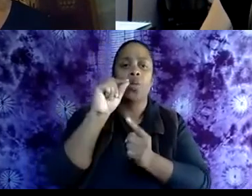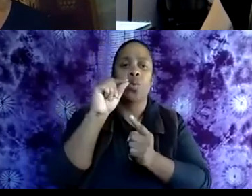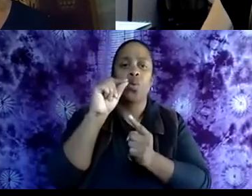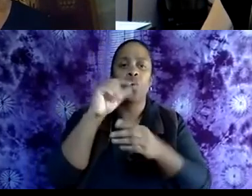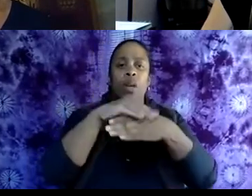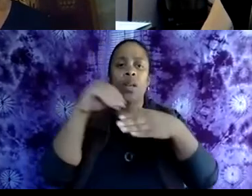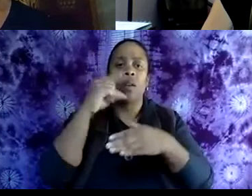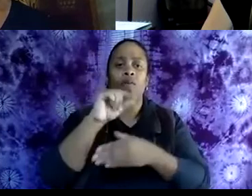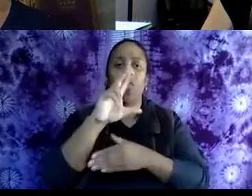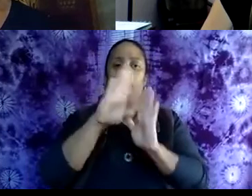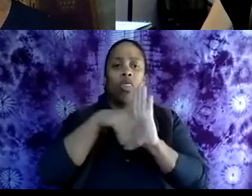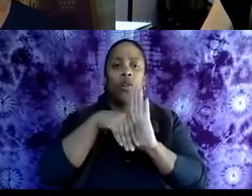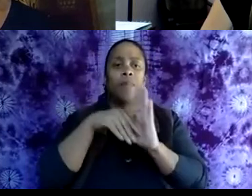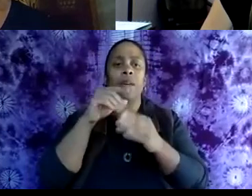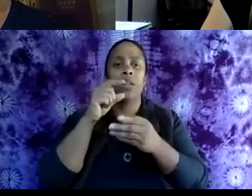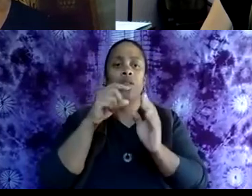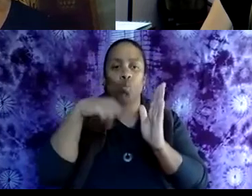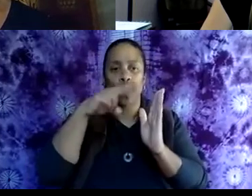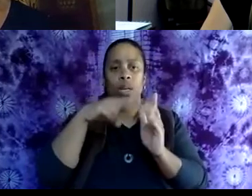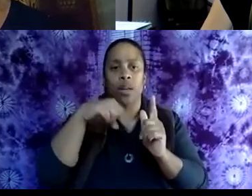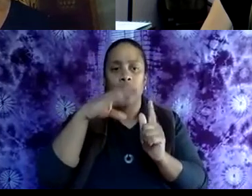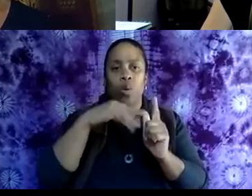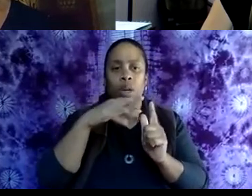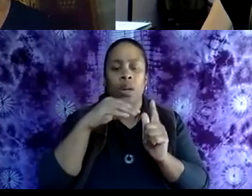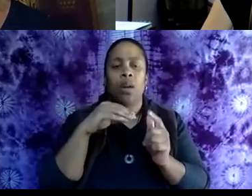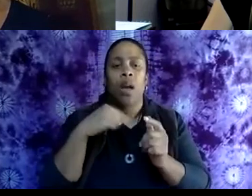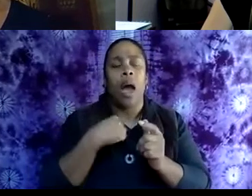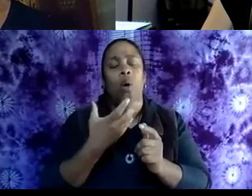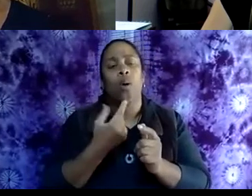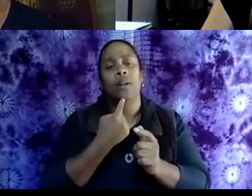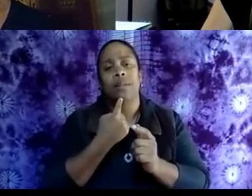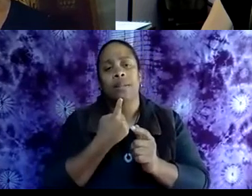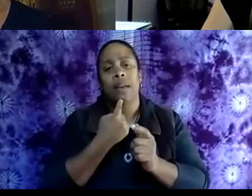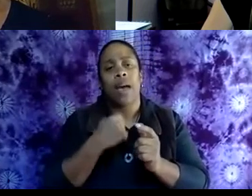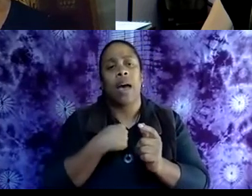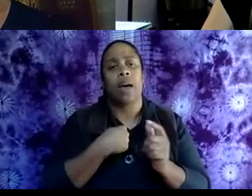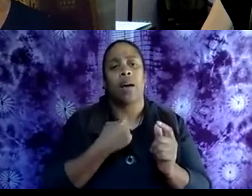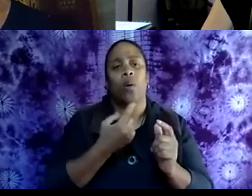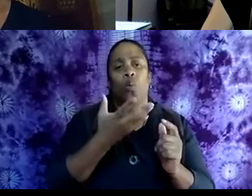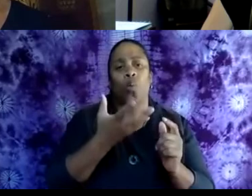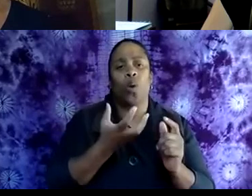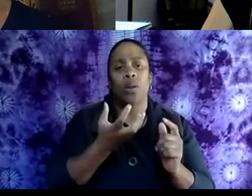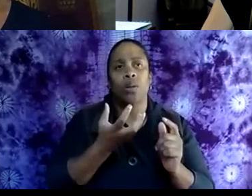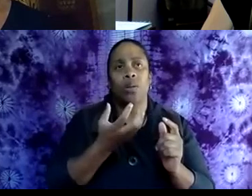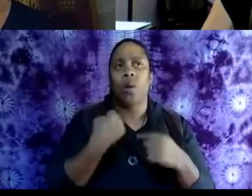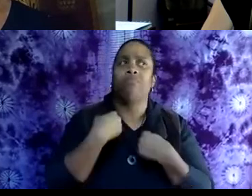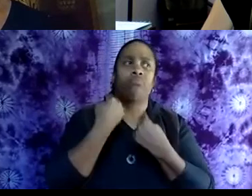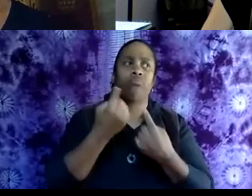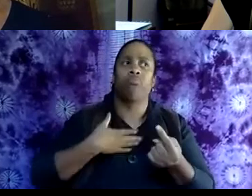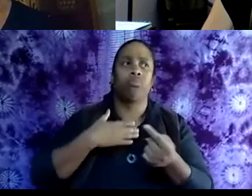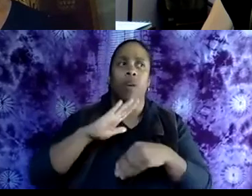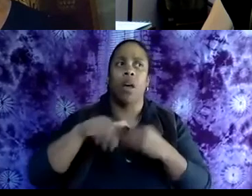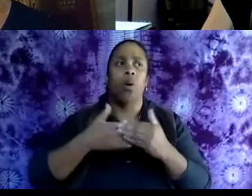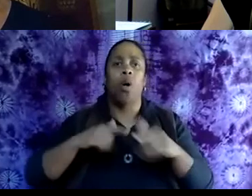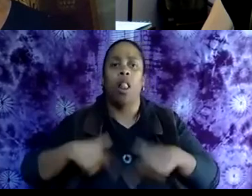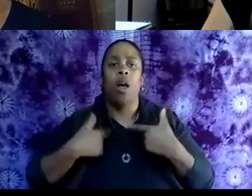minutes reading. But I want to say I want to teach, all my life, I wanted